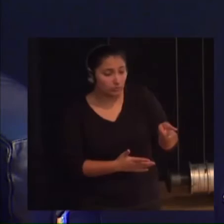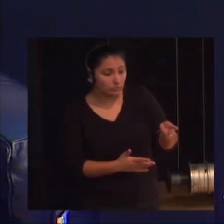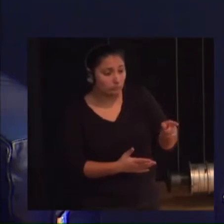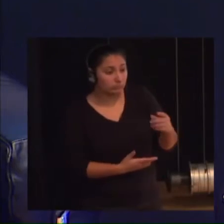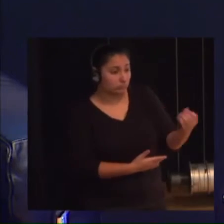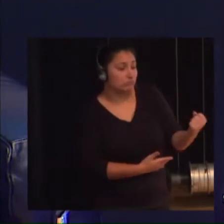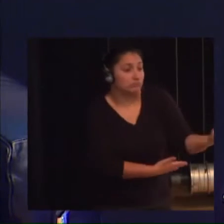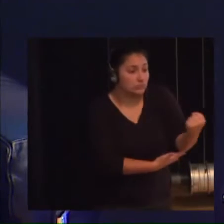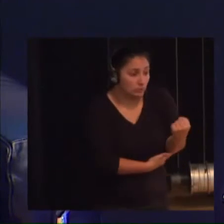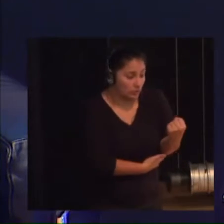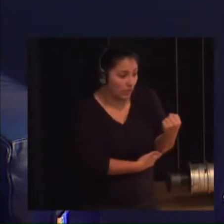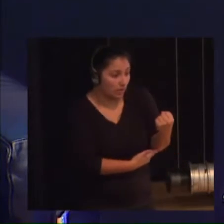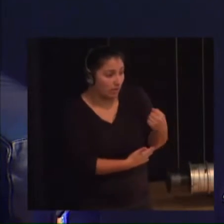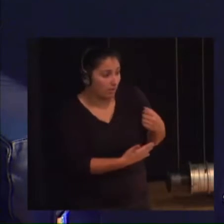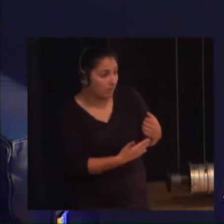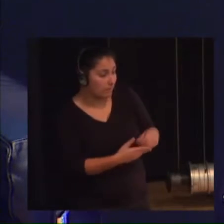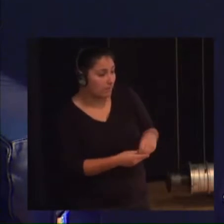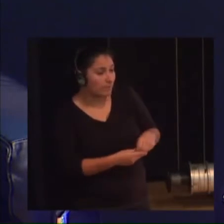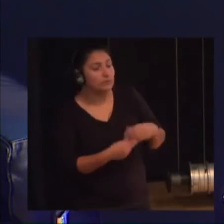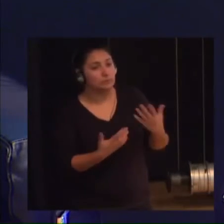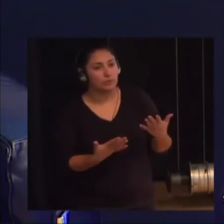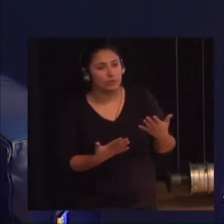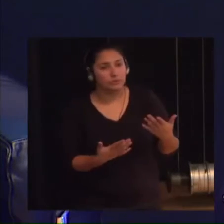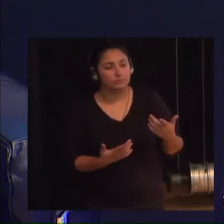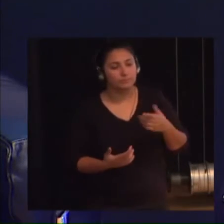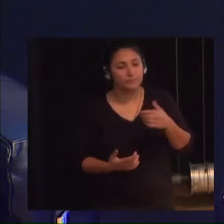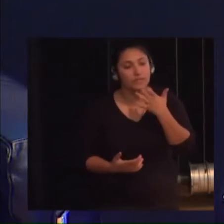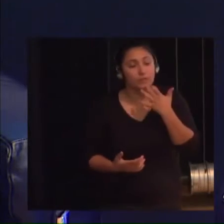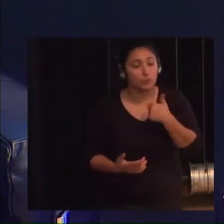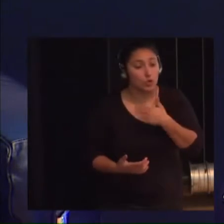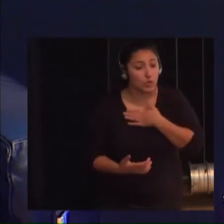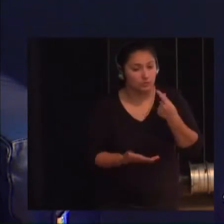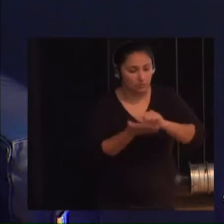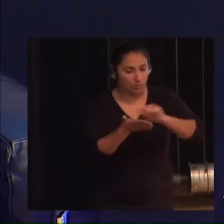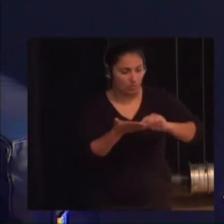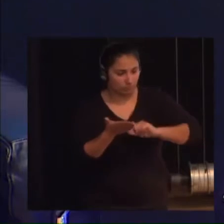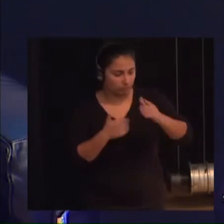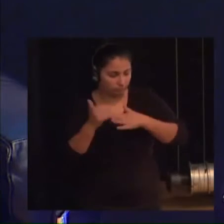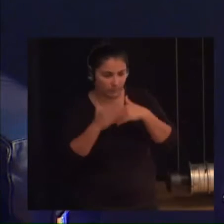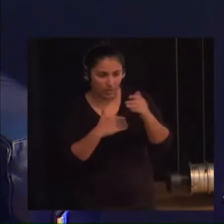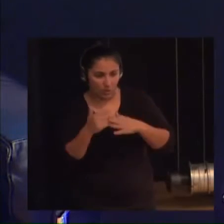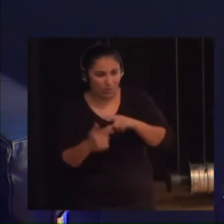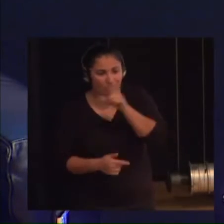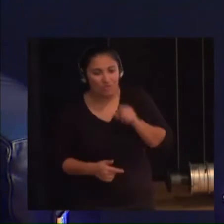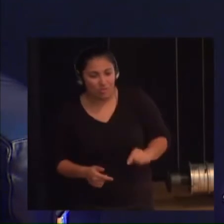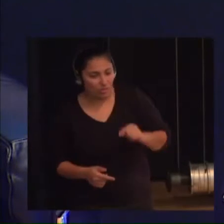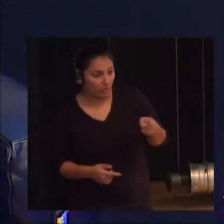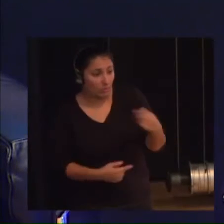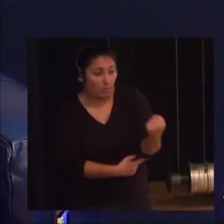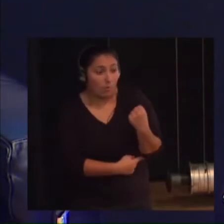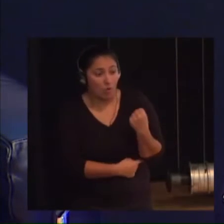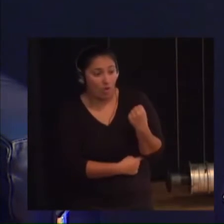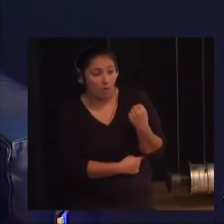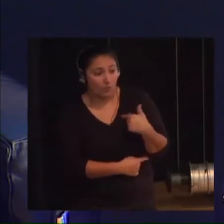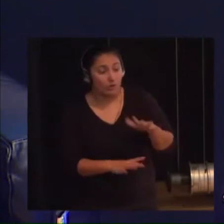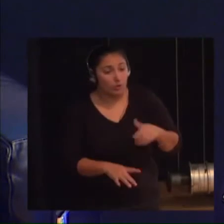want to write about some of the foundations that support us, I think I'd be unhuman not to have in my mind some of the implications of that